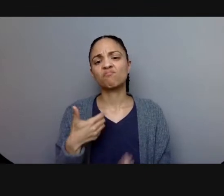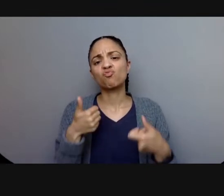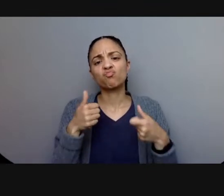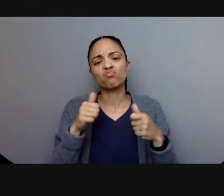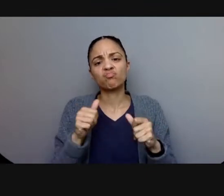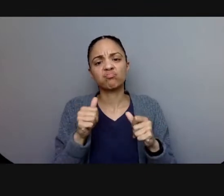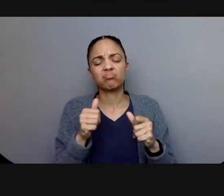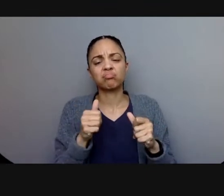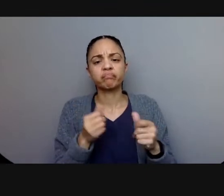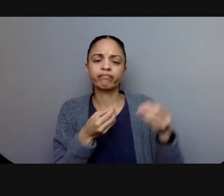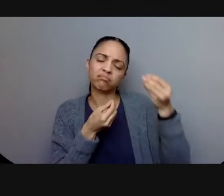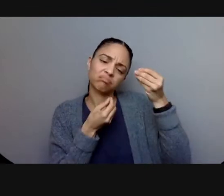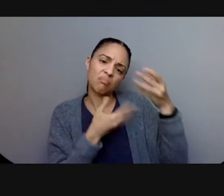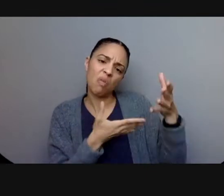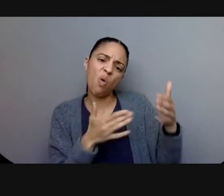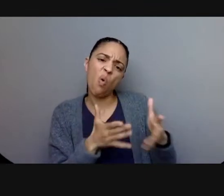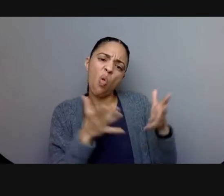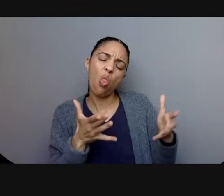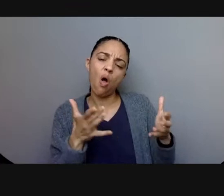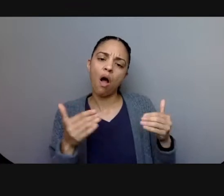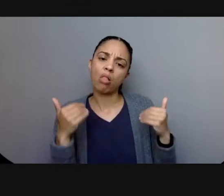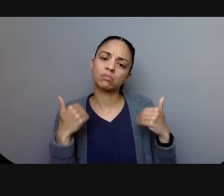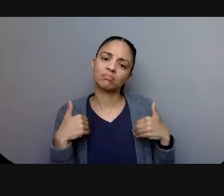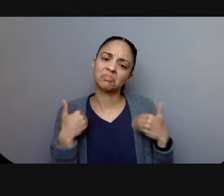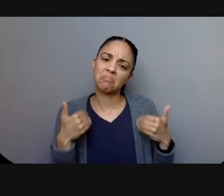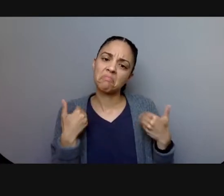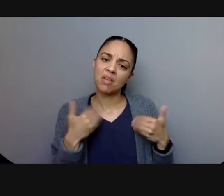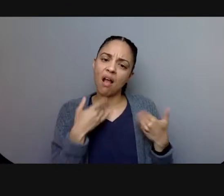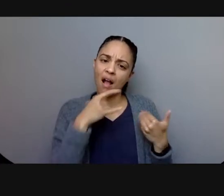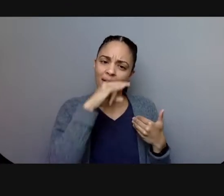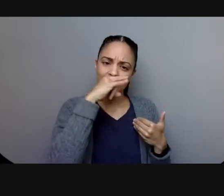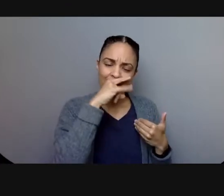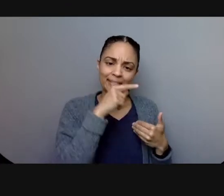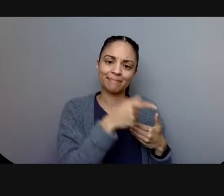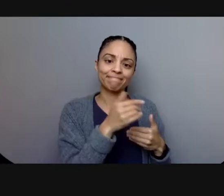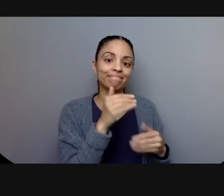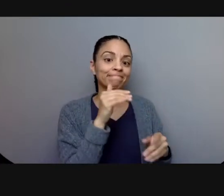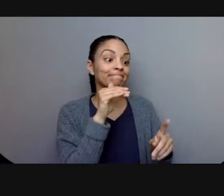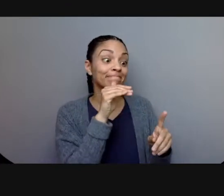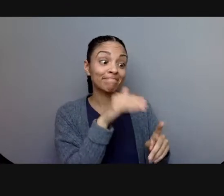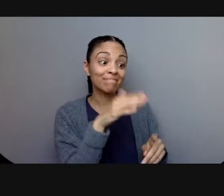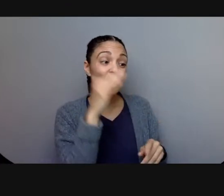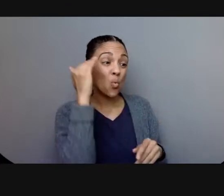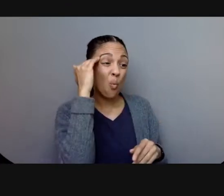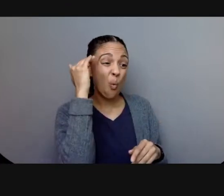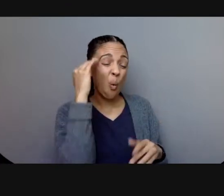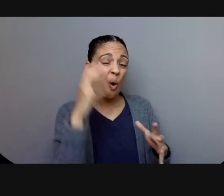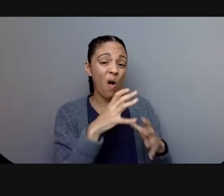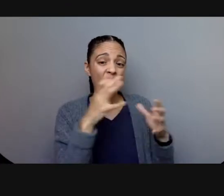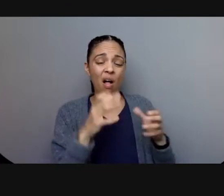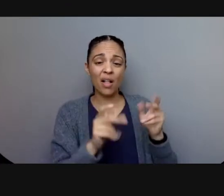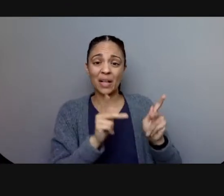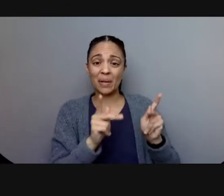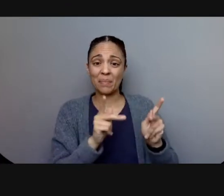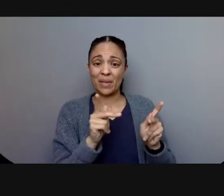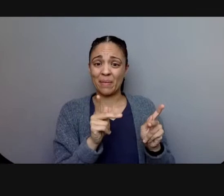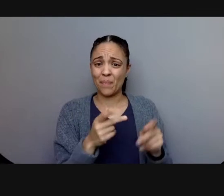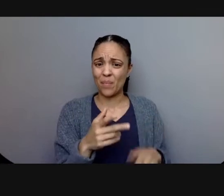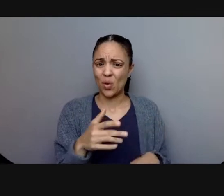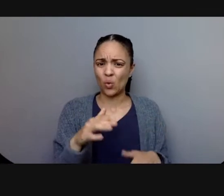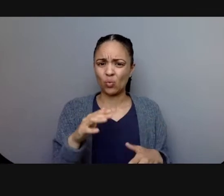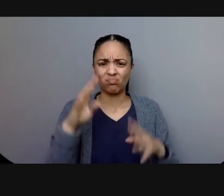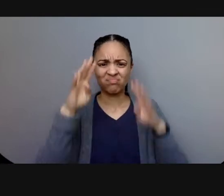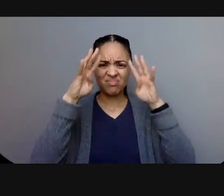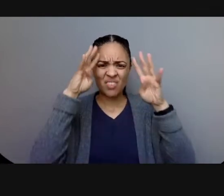that the people that created a lot of this stuff are a phone call or a freaking Facebook post